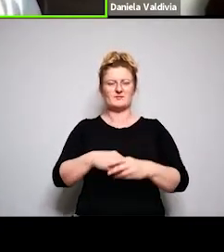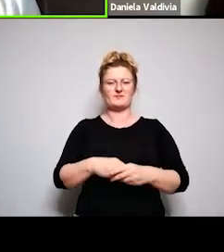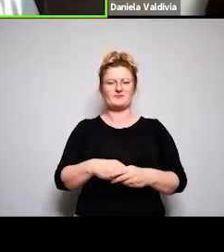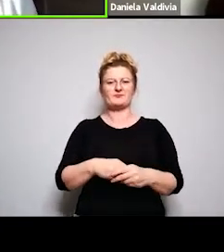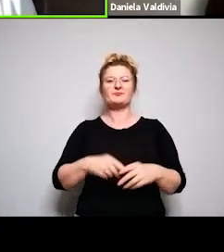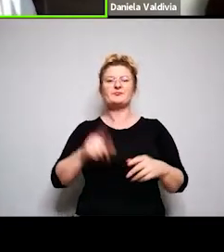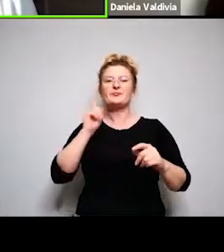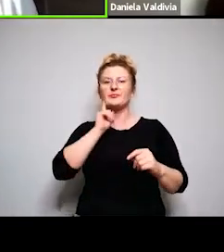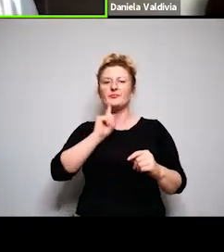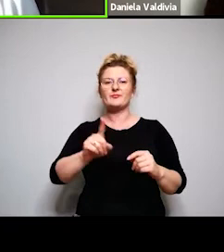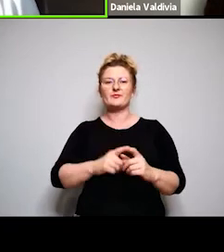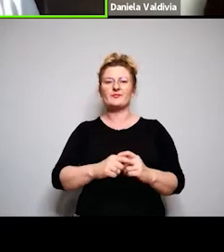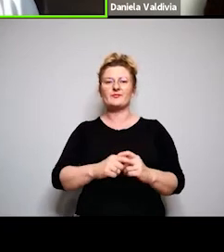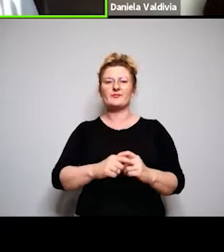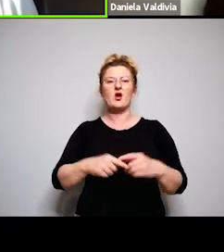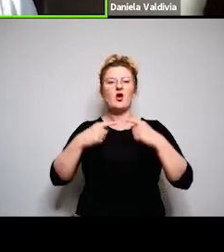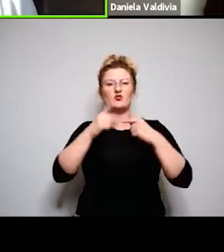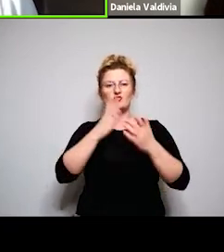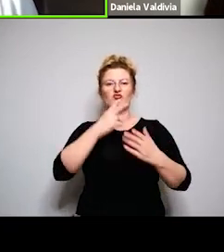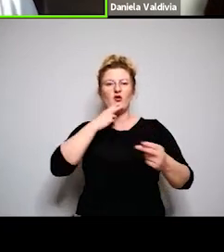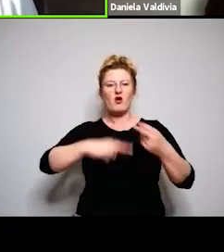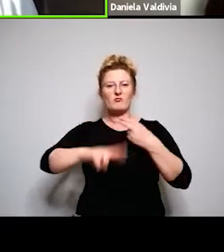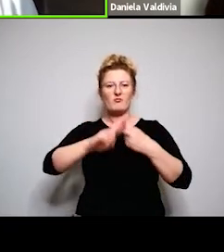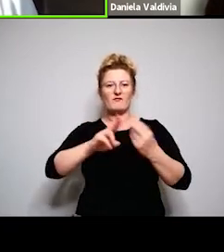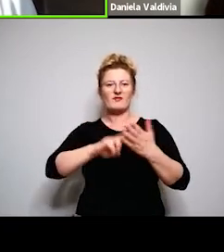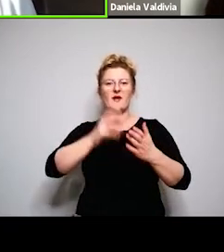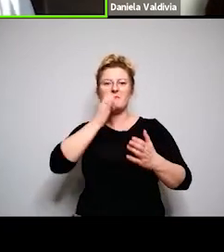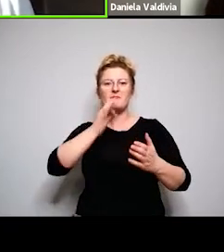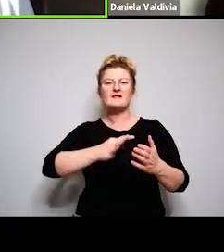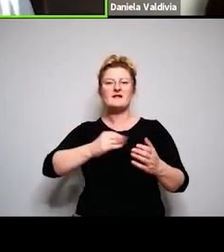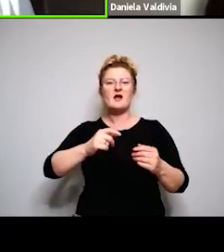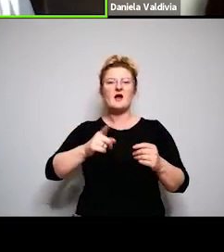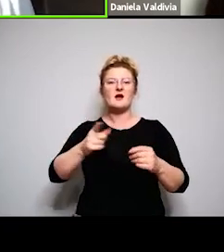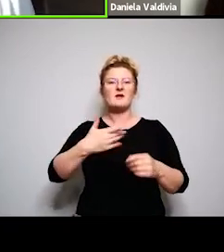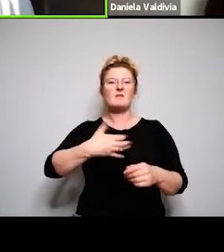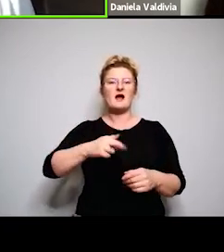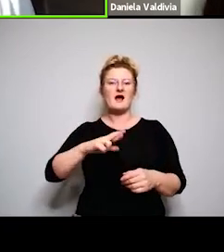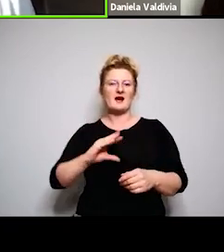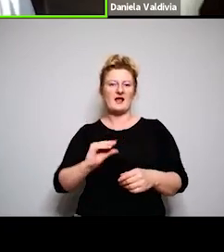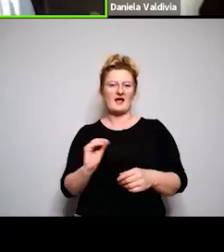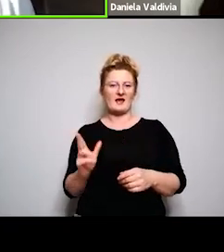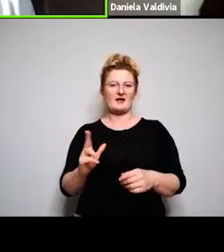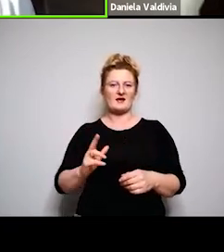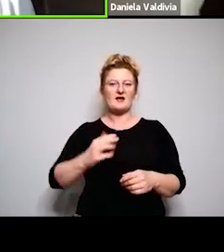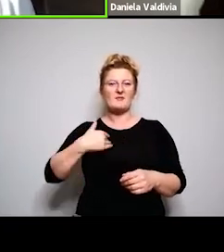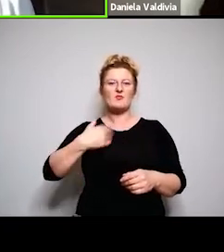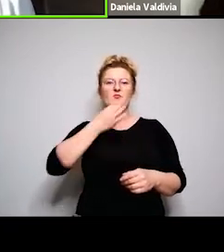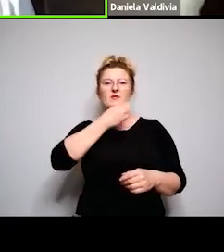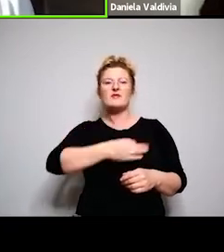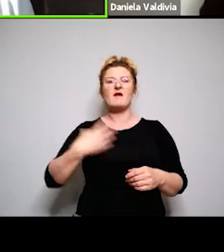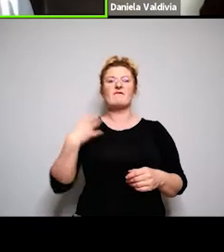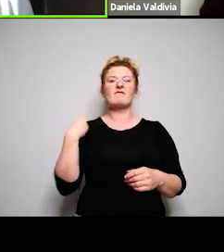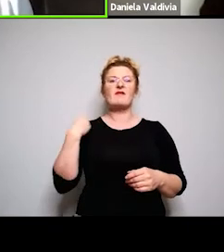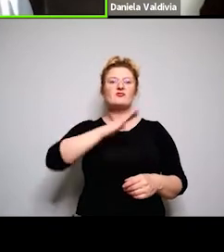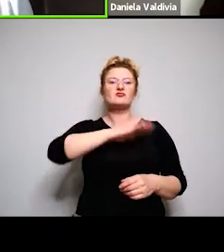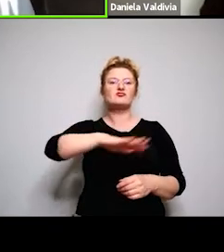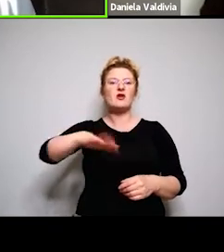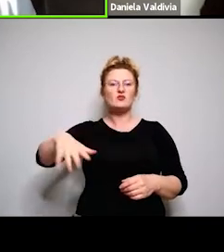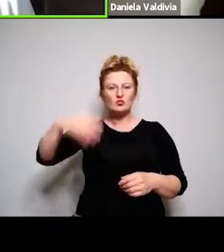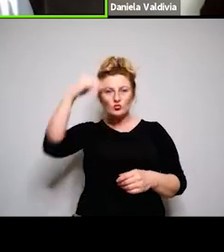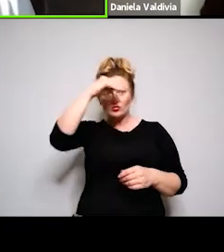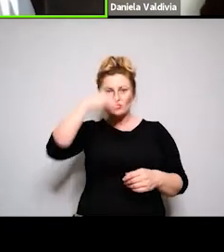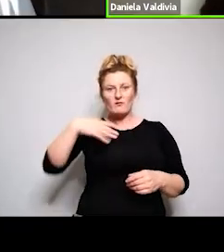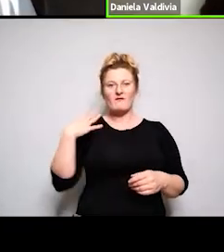Marek, who was asking what was the age of children that you started to work with. You mentioned that were 12 years and then 14, then 15,